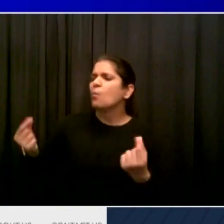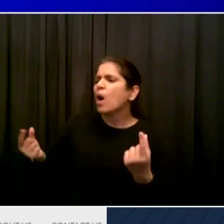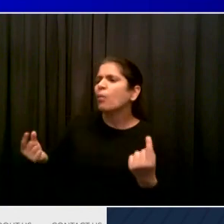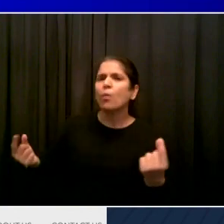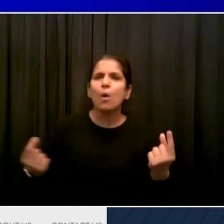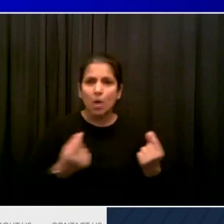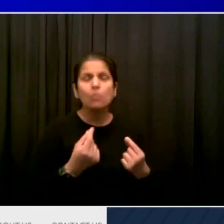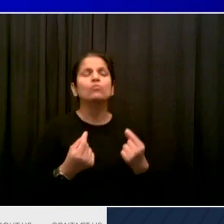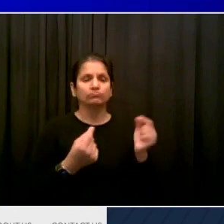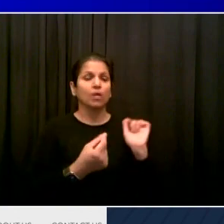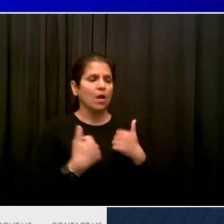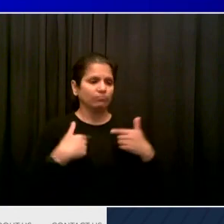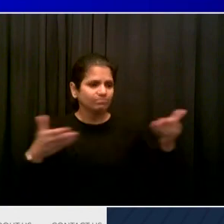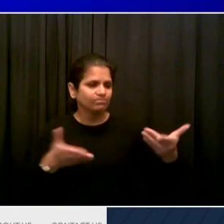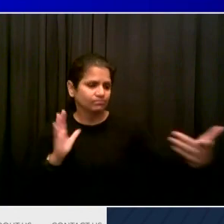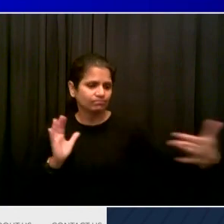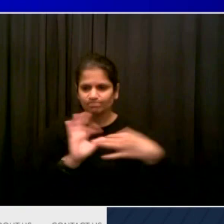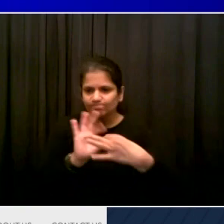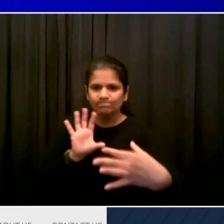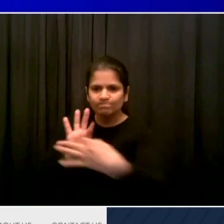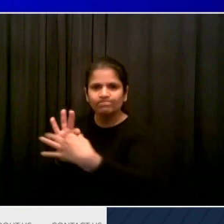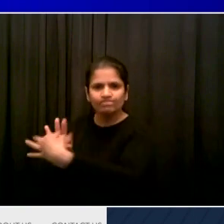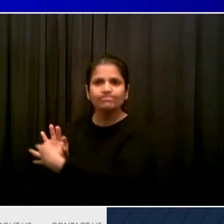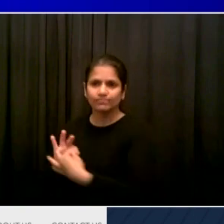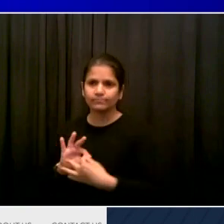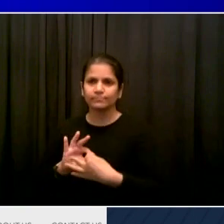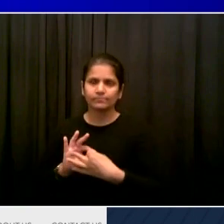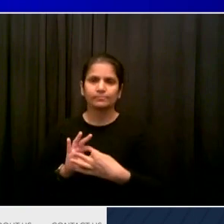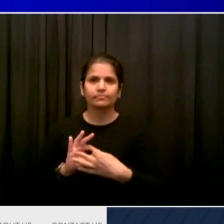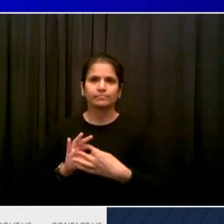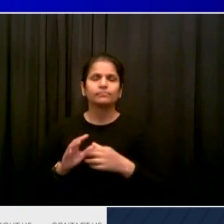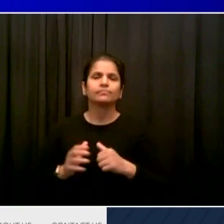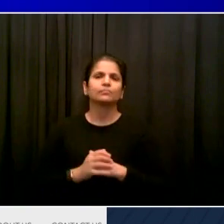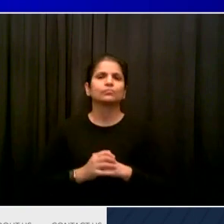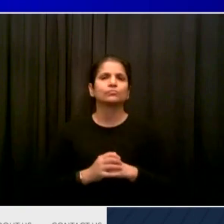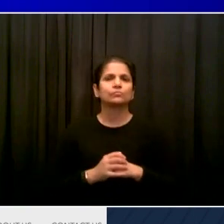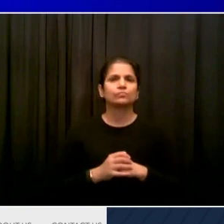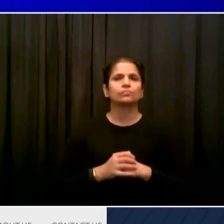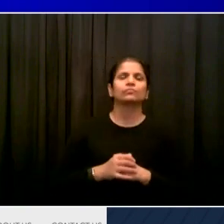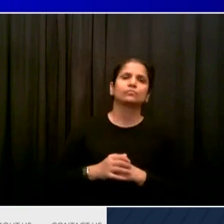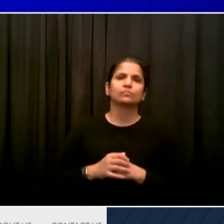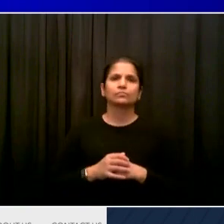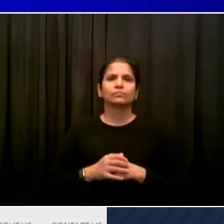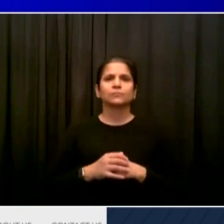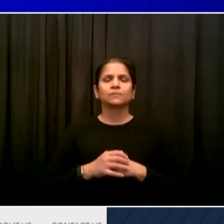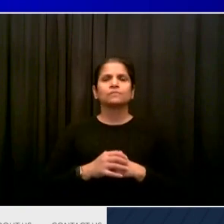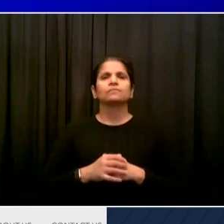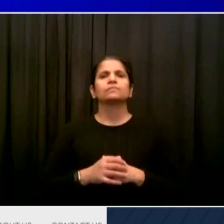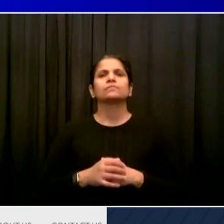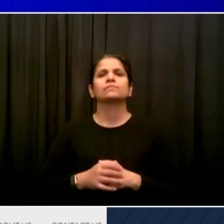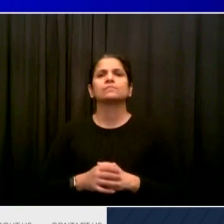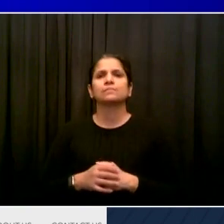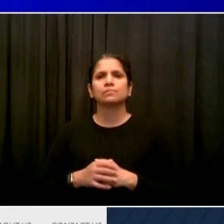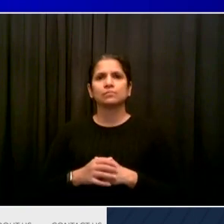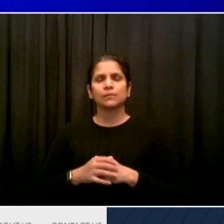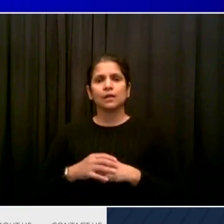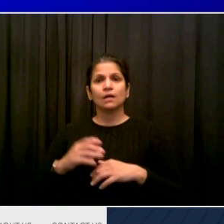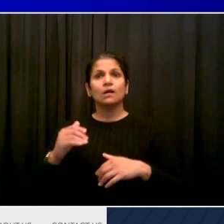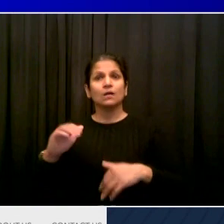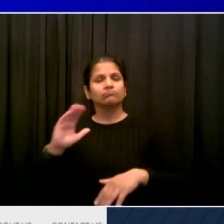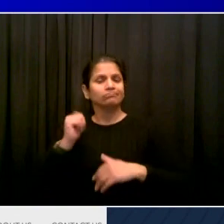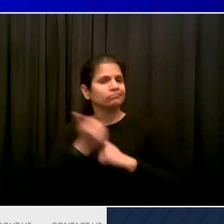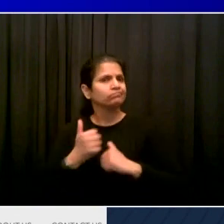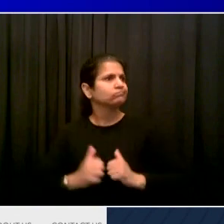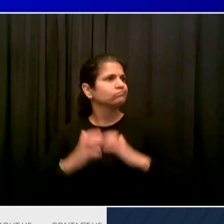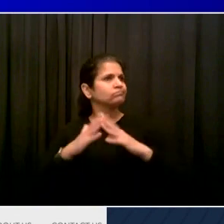resources that are most relevant to them through the Aftercare program. We came up with our initial set of resources to offer based on our conversations